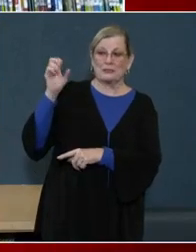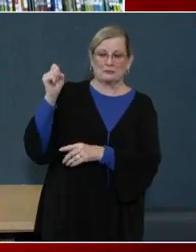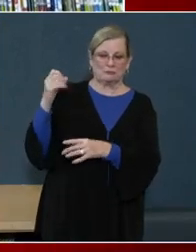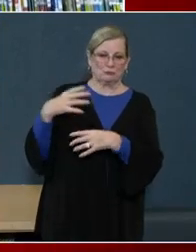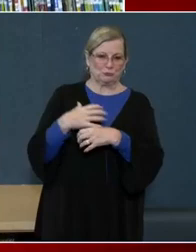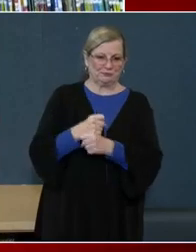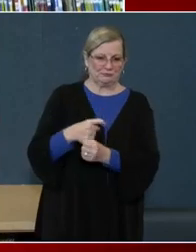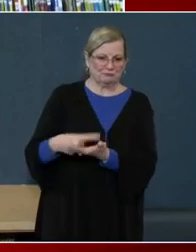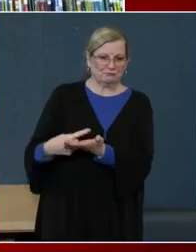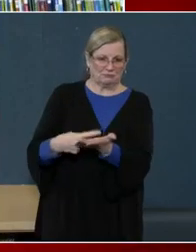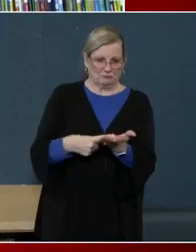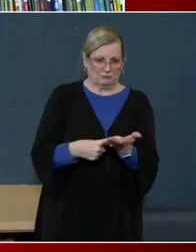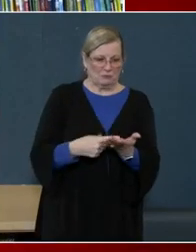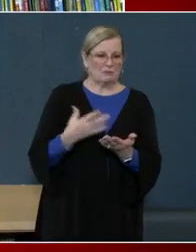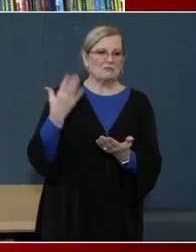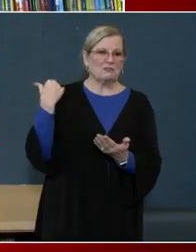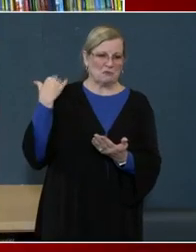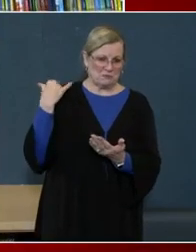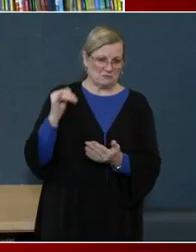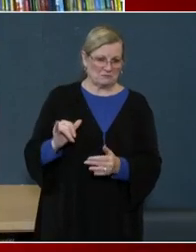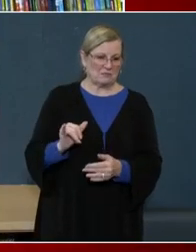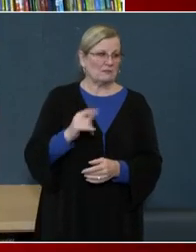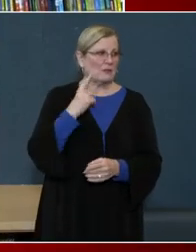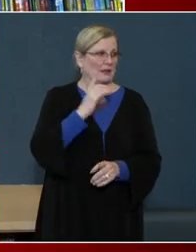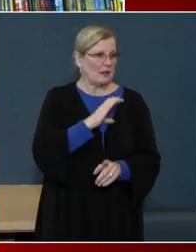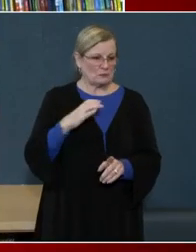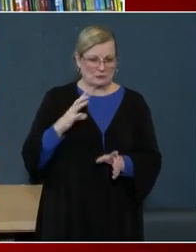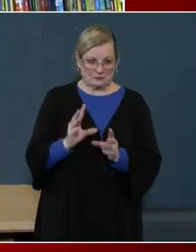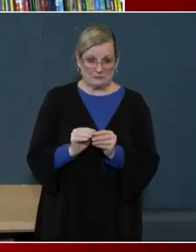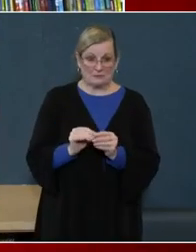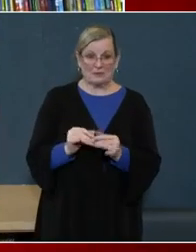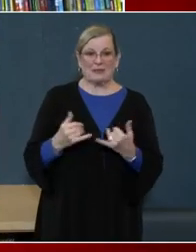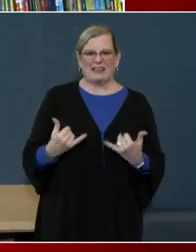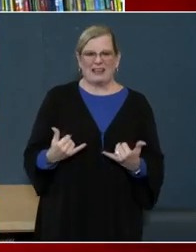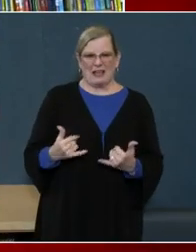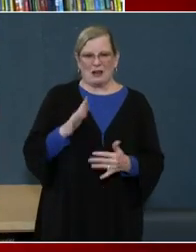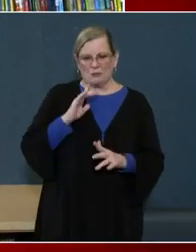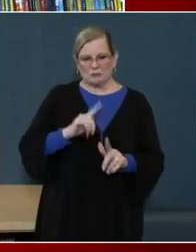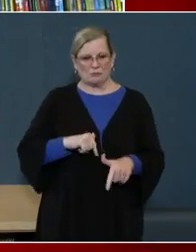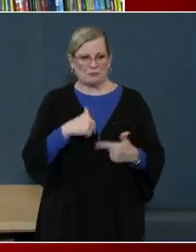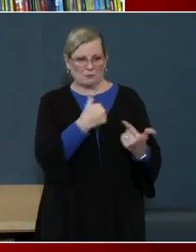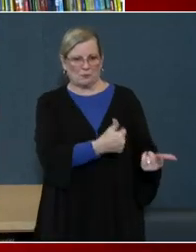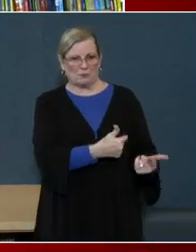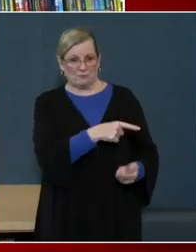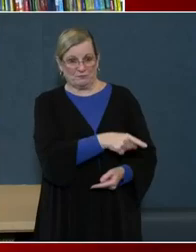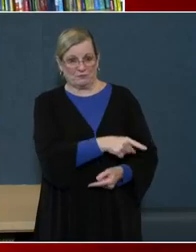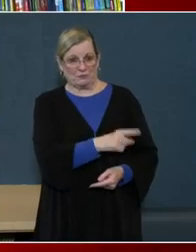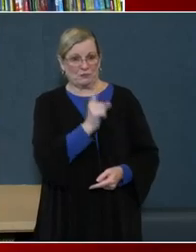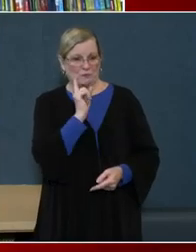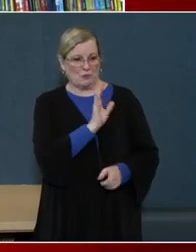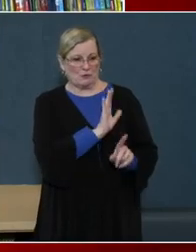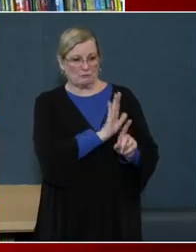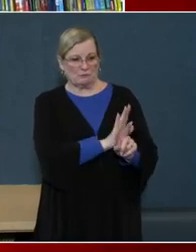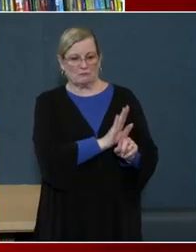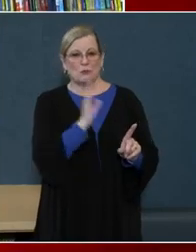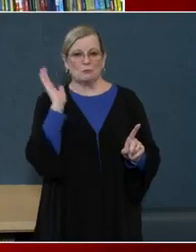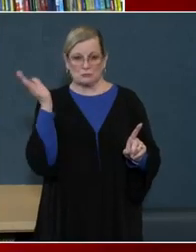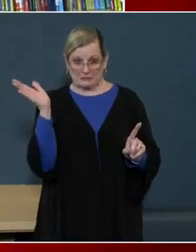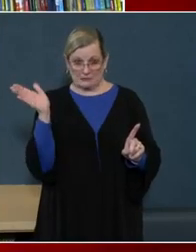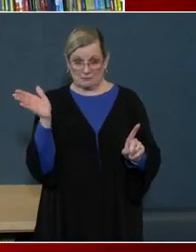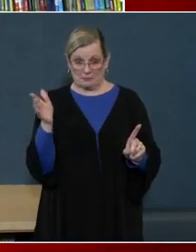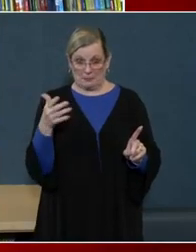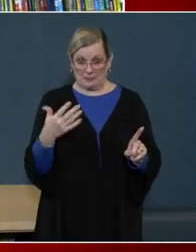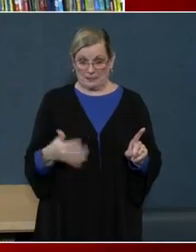to the council meeting. I'm going to turn it over to Chairman Mendelson for his presentation and taking